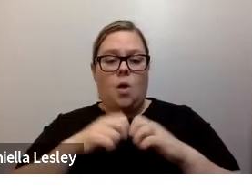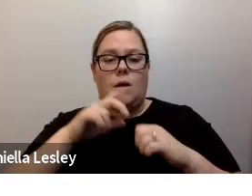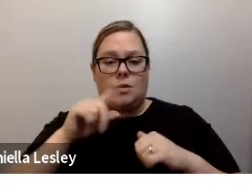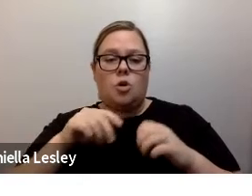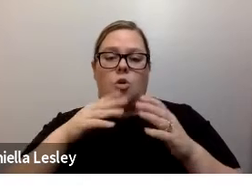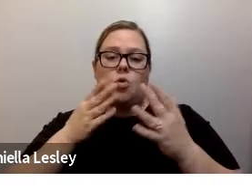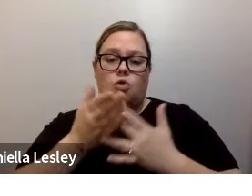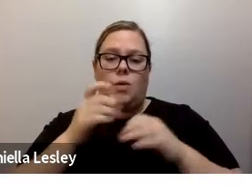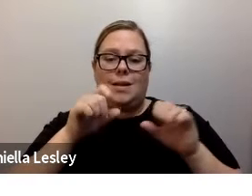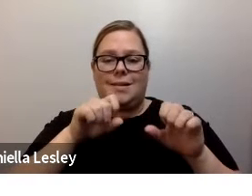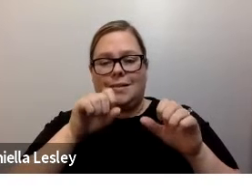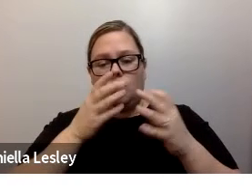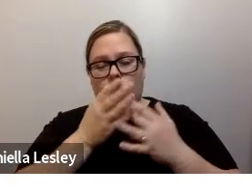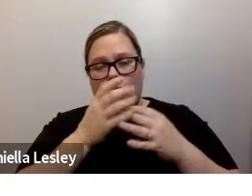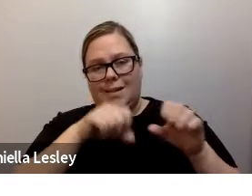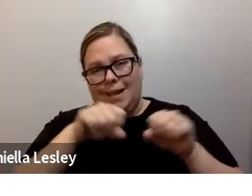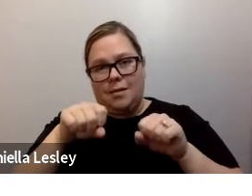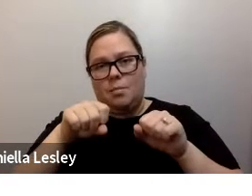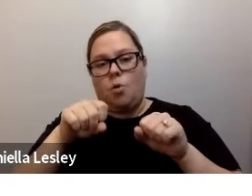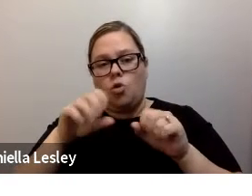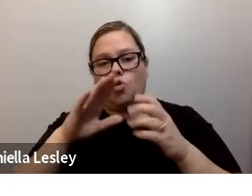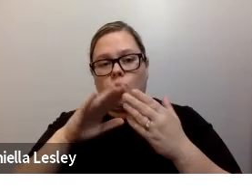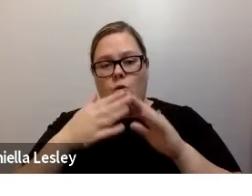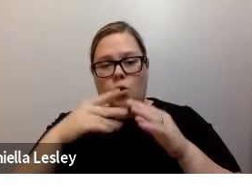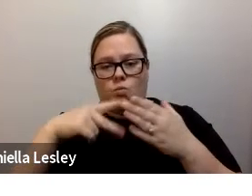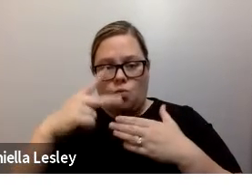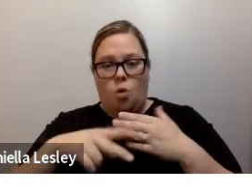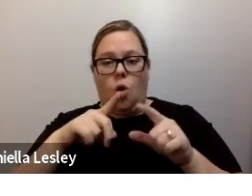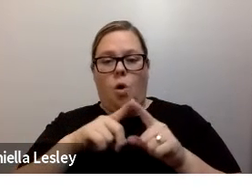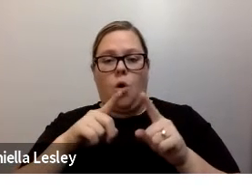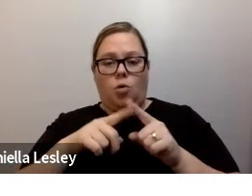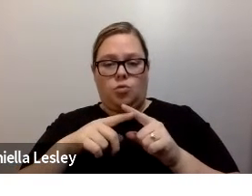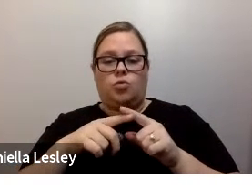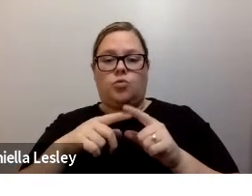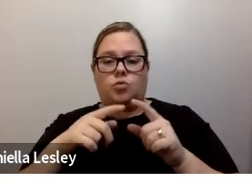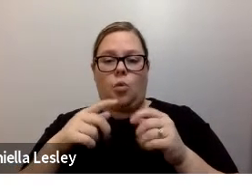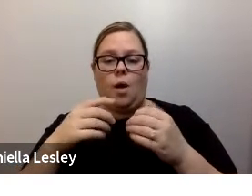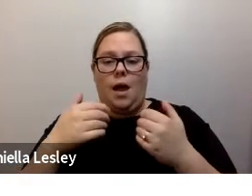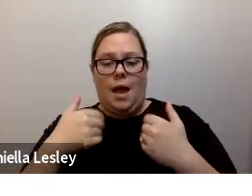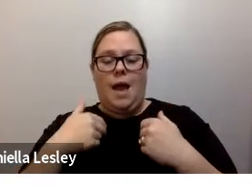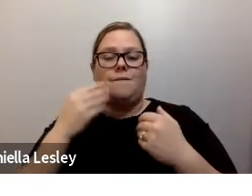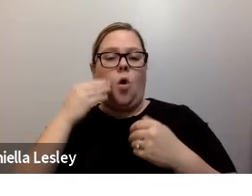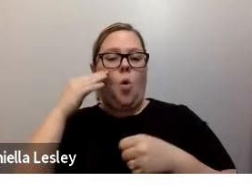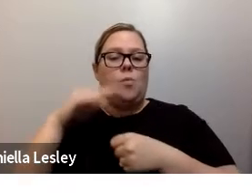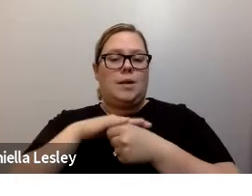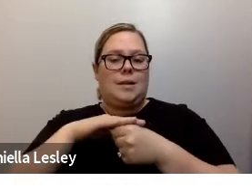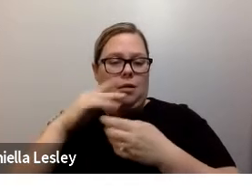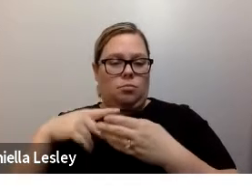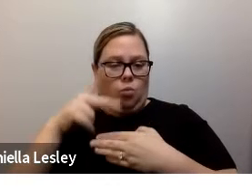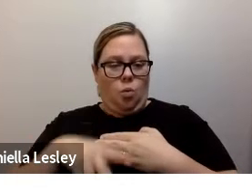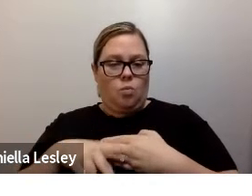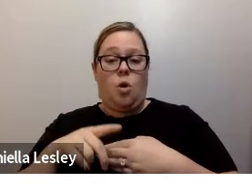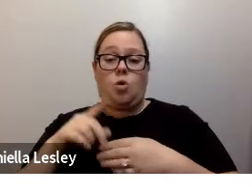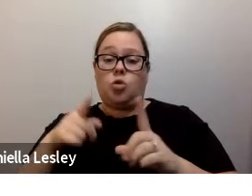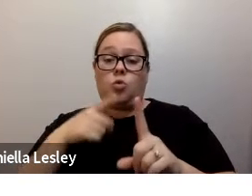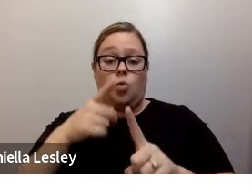community programs, as well as looking at inclusive health promotion programs that can be done in a home setting. And our ultimate goal here is just providing